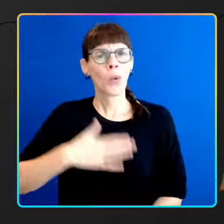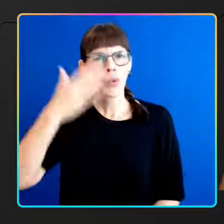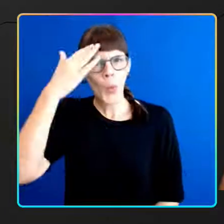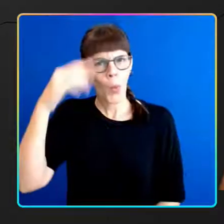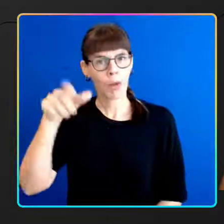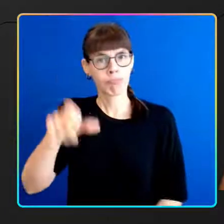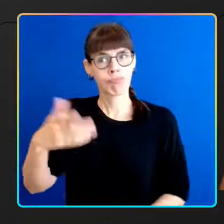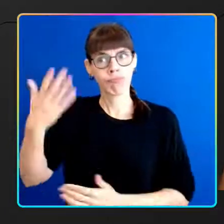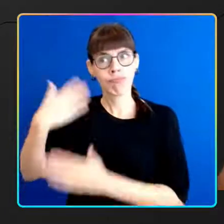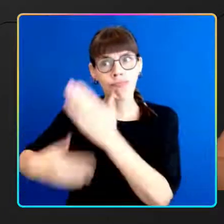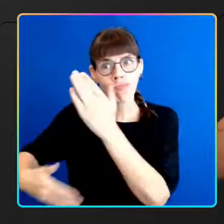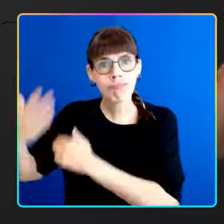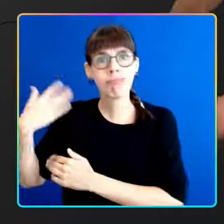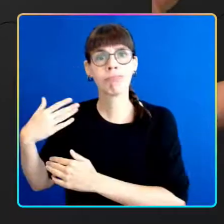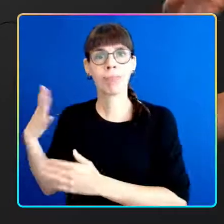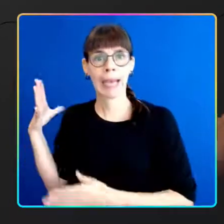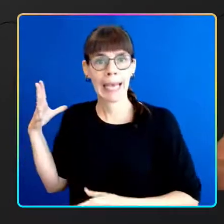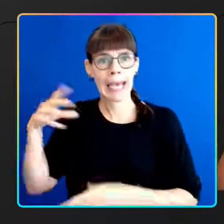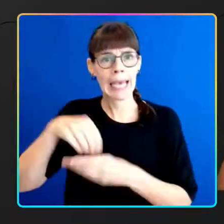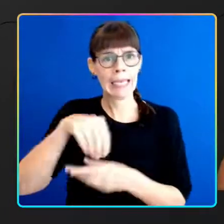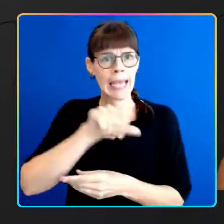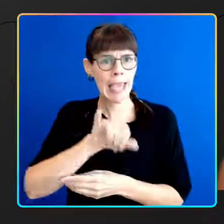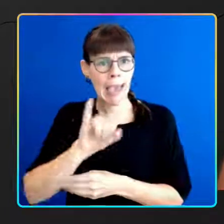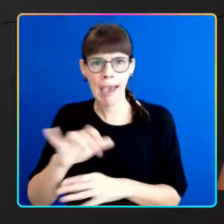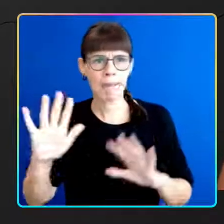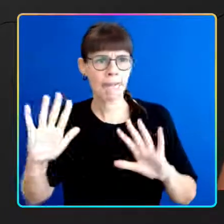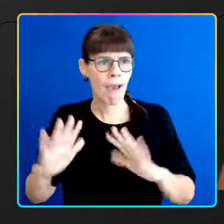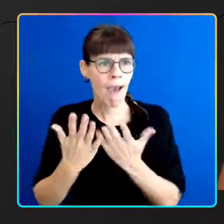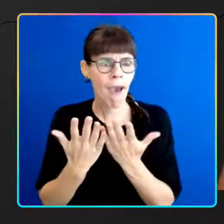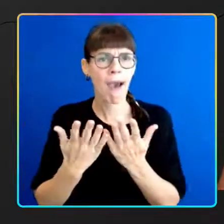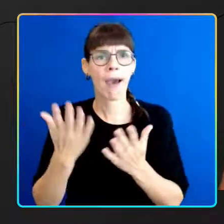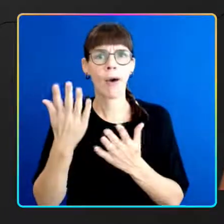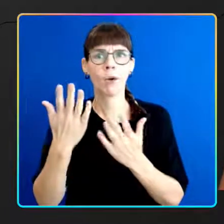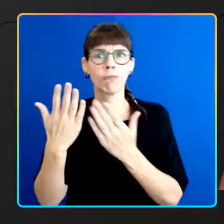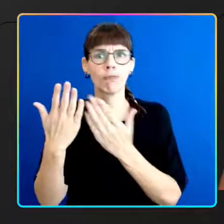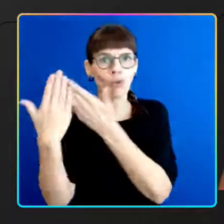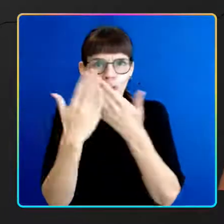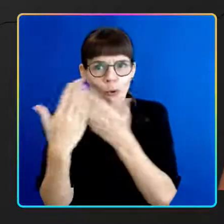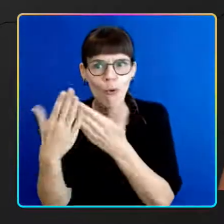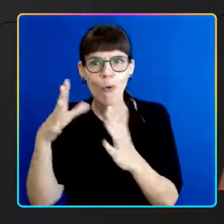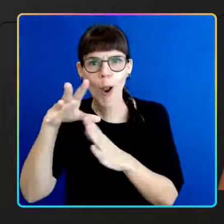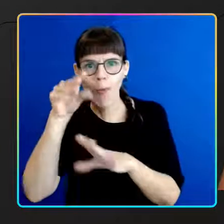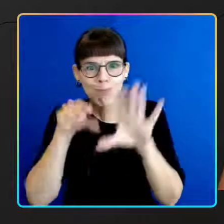What did you learn at school? And how did you get to this point in your career?